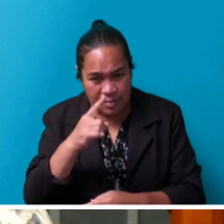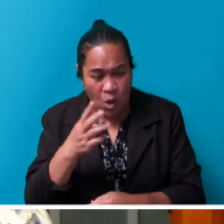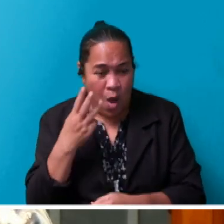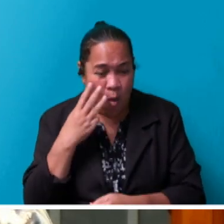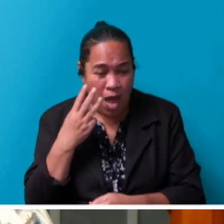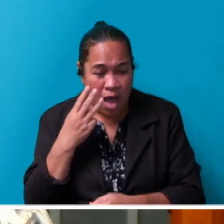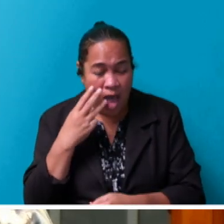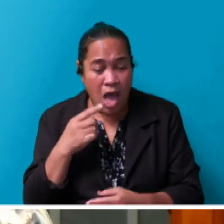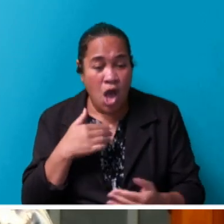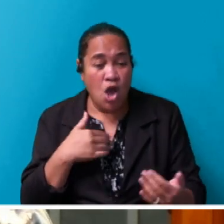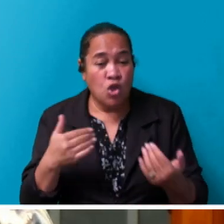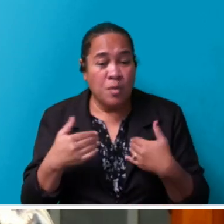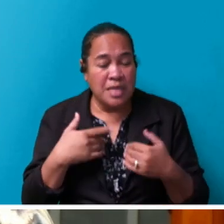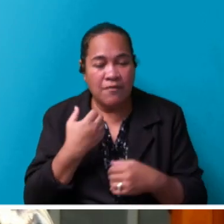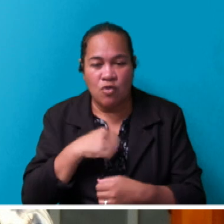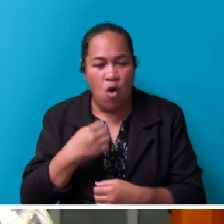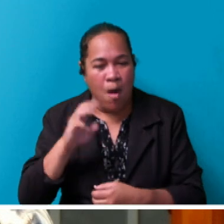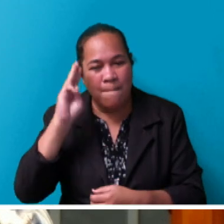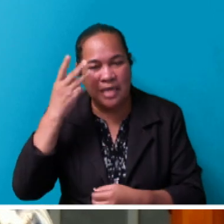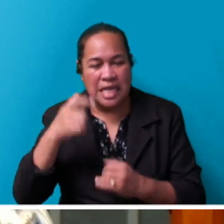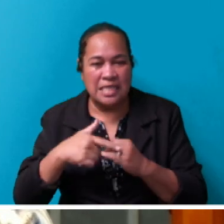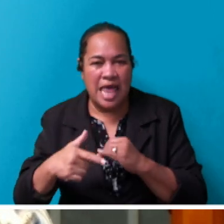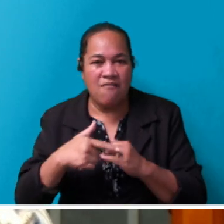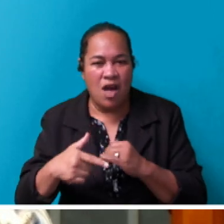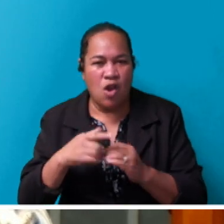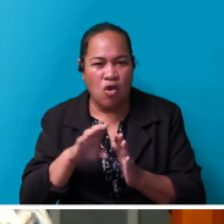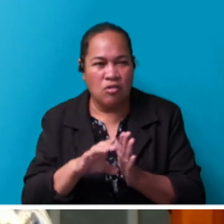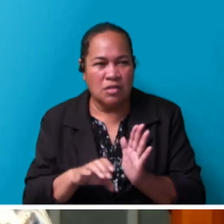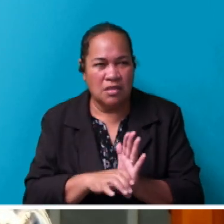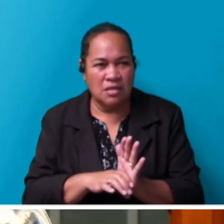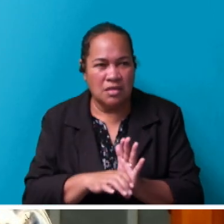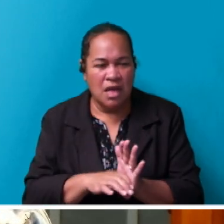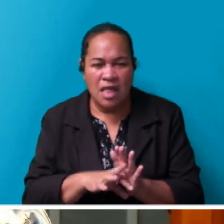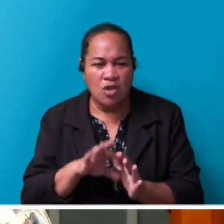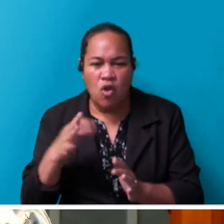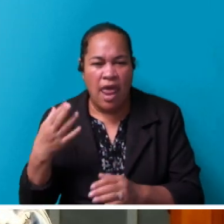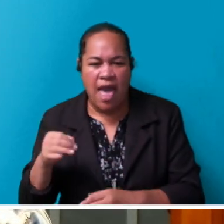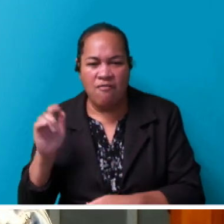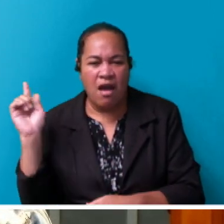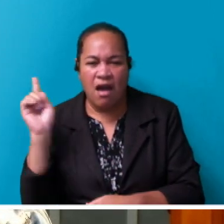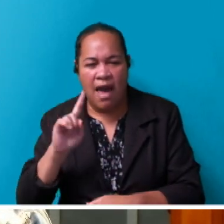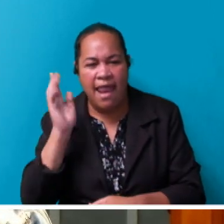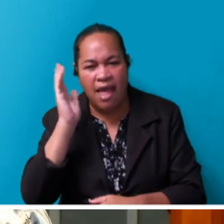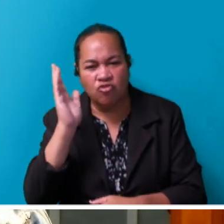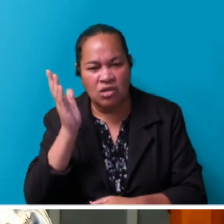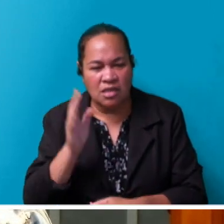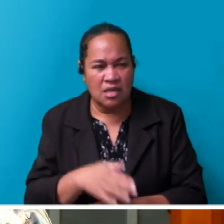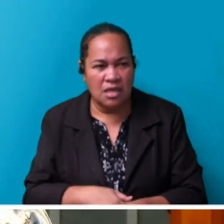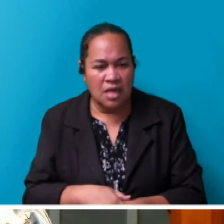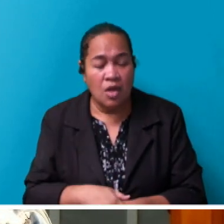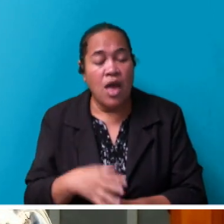USP has no master's level courses that do not have an allocated lecturer. For masters by